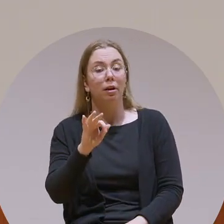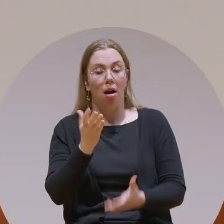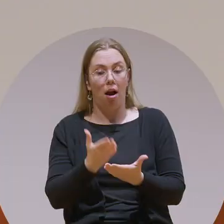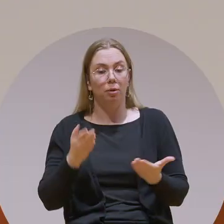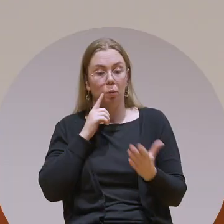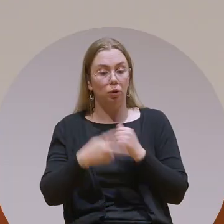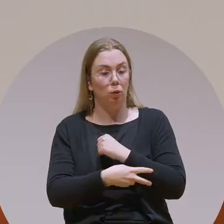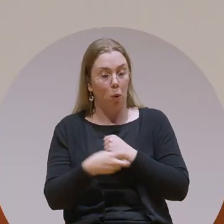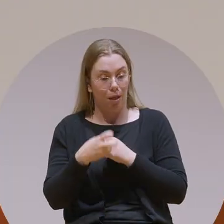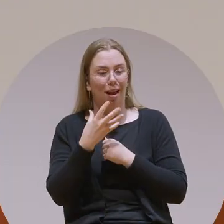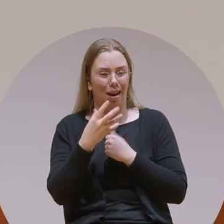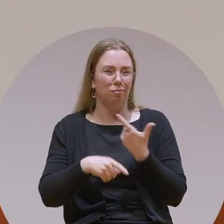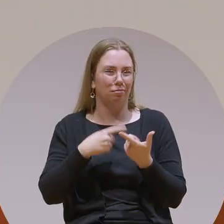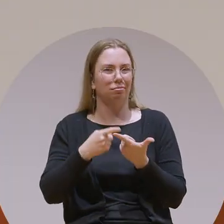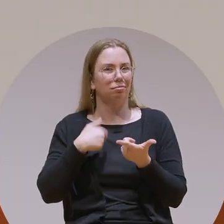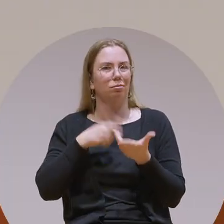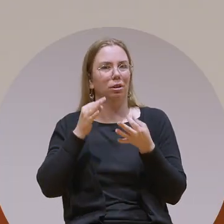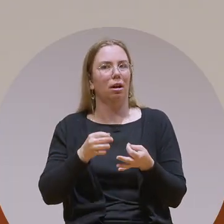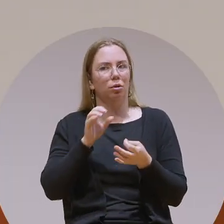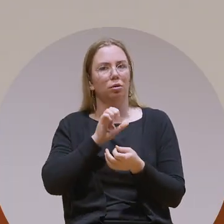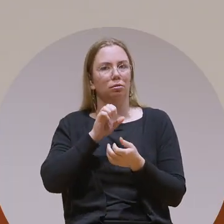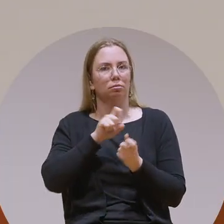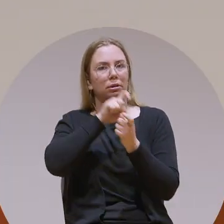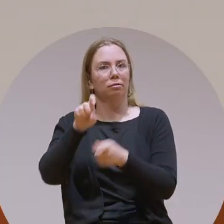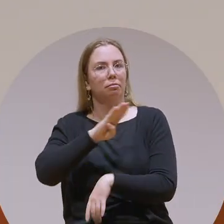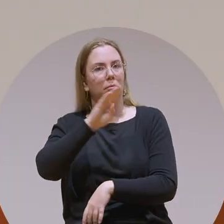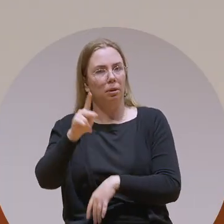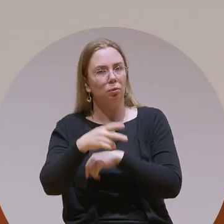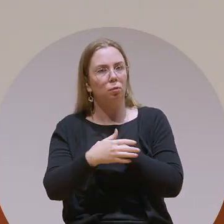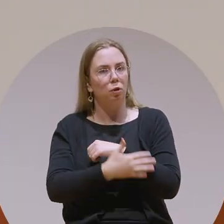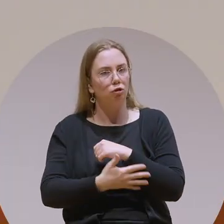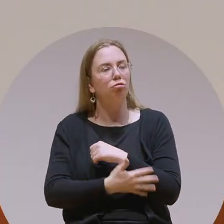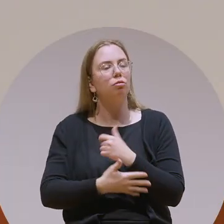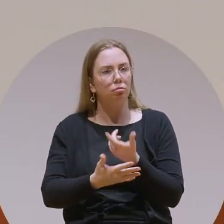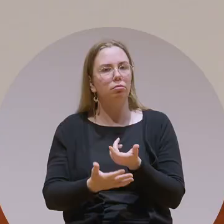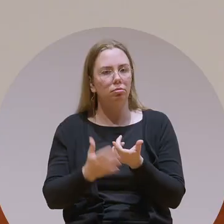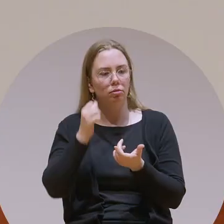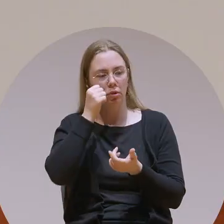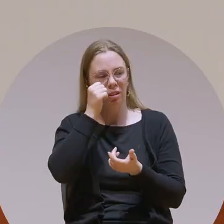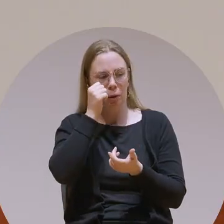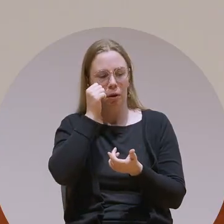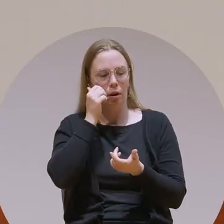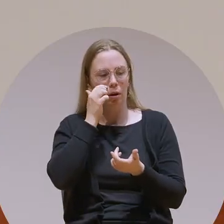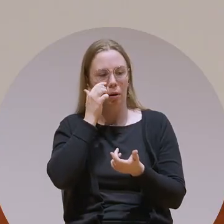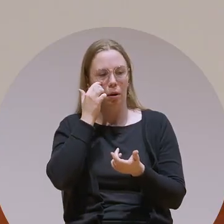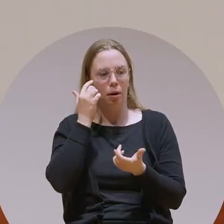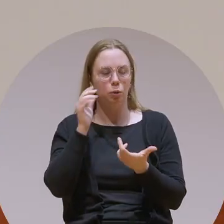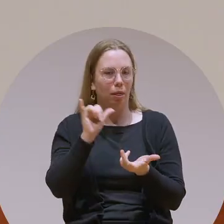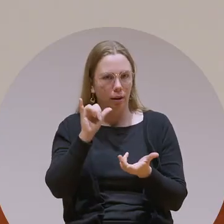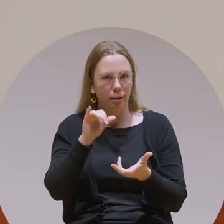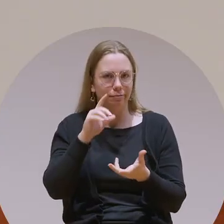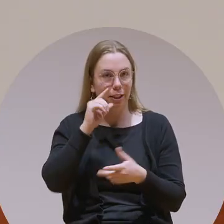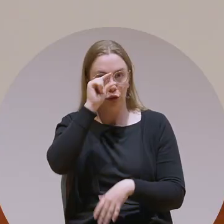which will be the case with, let's say, the griffin's head I showed to you, then it goes back to the Greek government because they're the true owners,